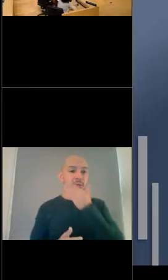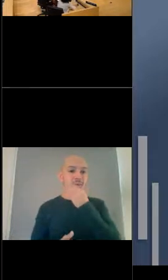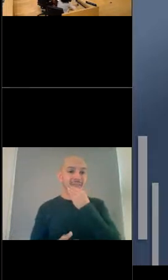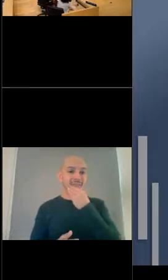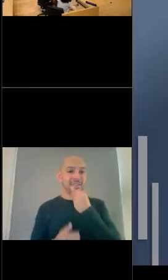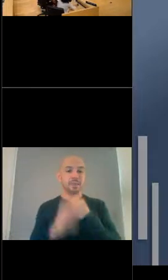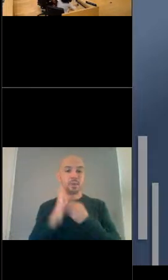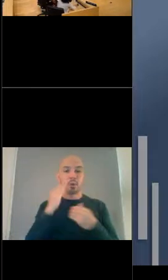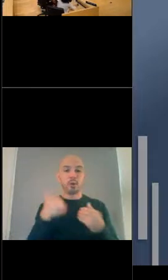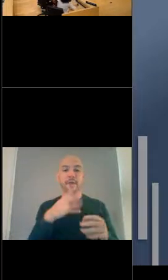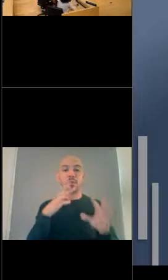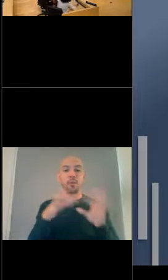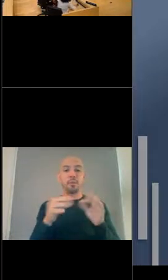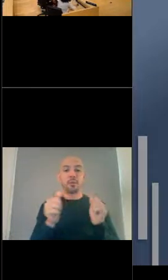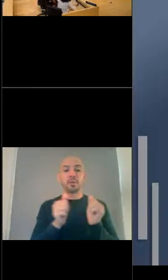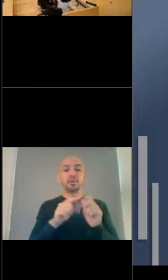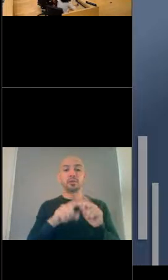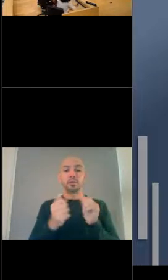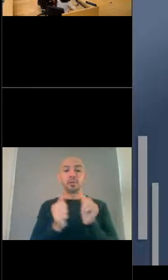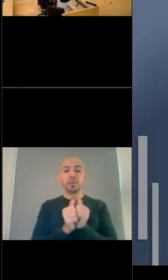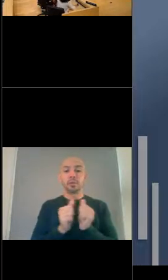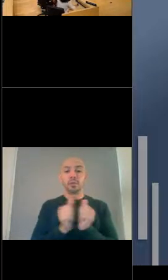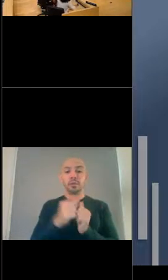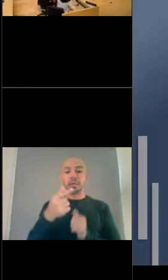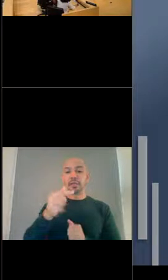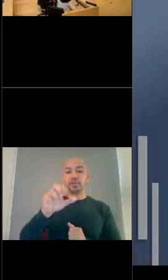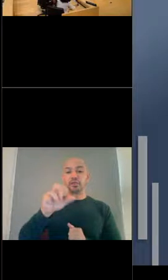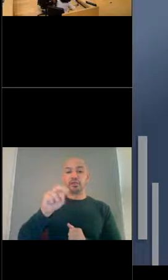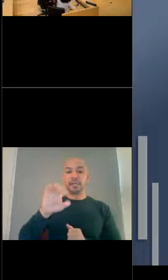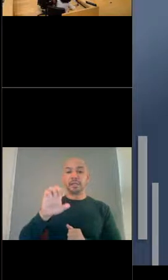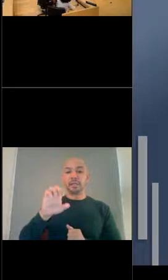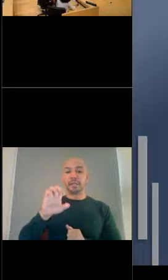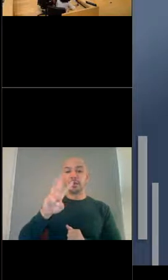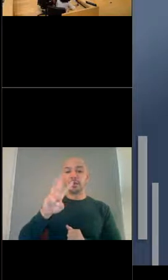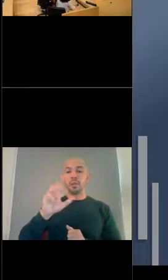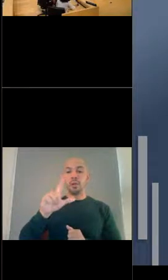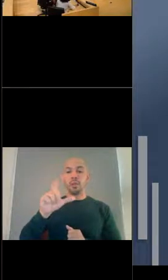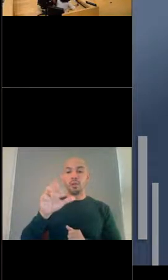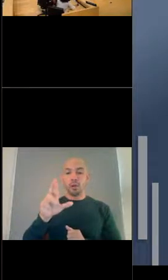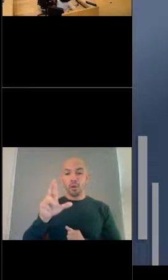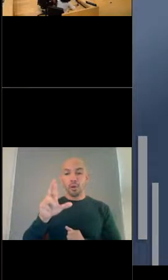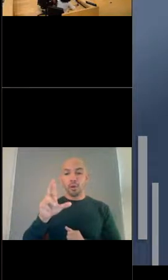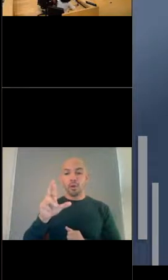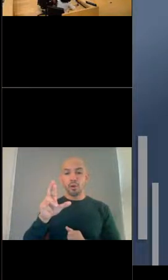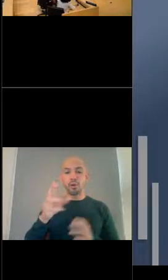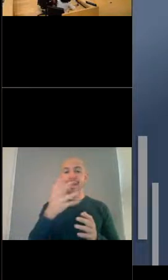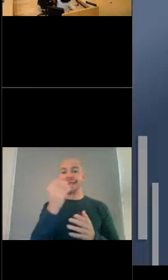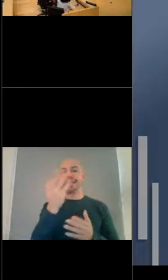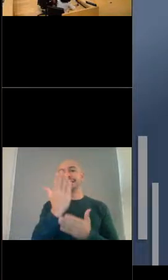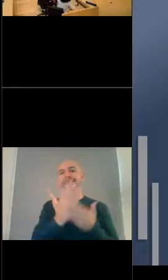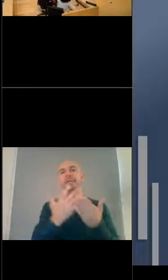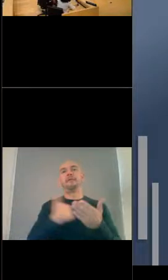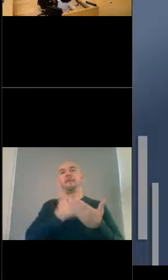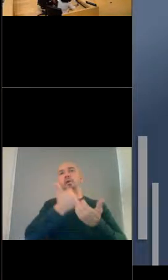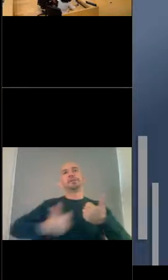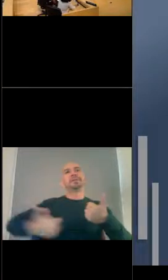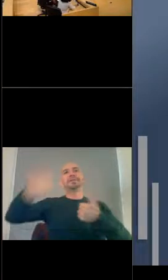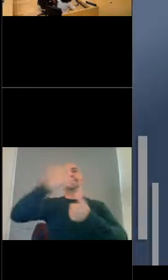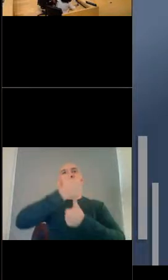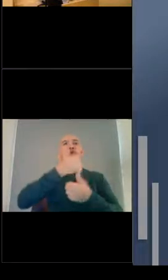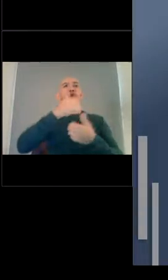um starting with jeannie ward waller and some of our cbo partners um that we've worked with throughout the listening